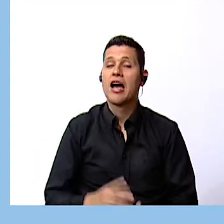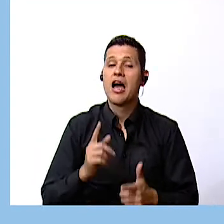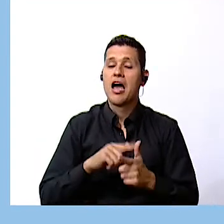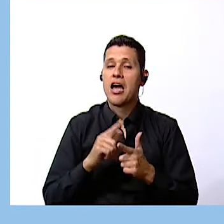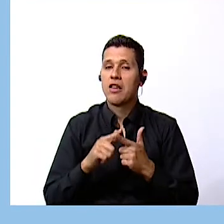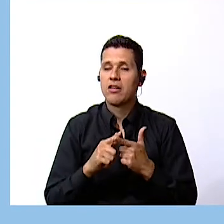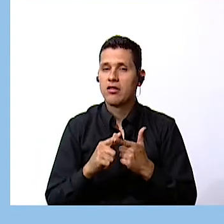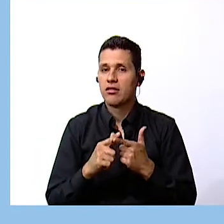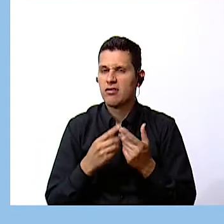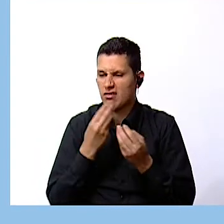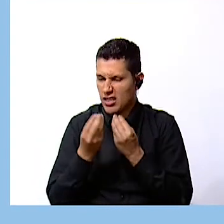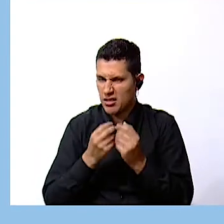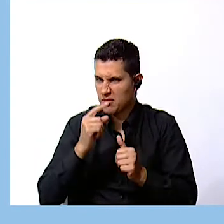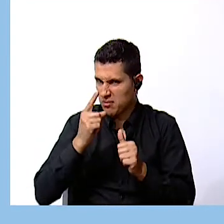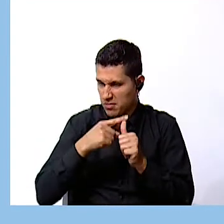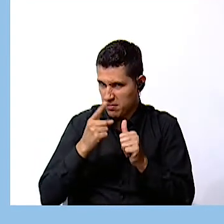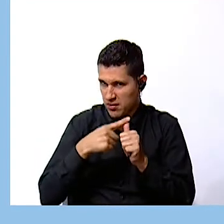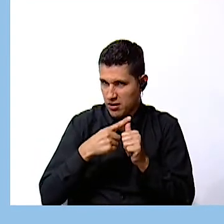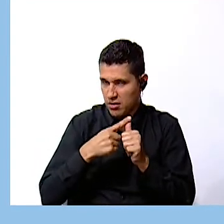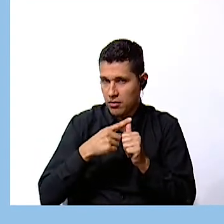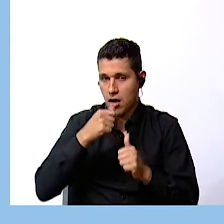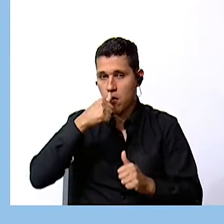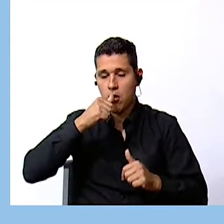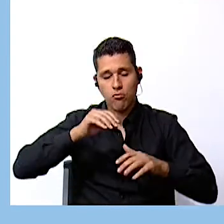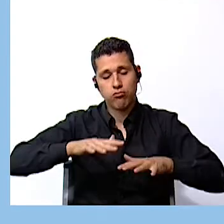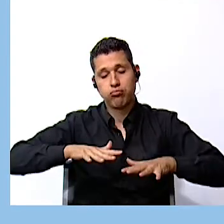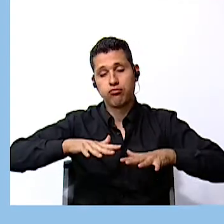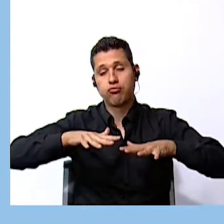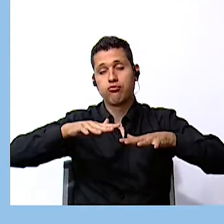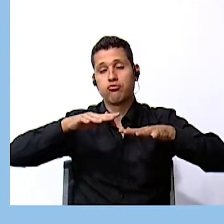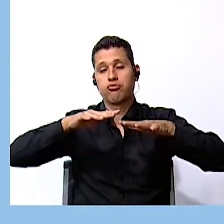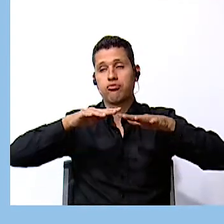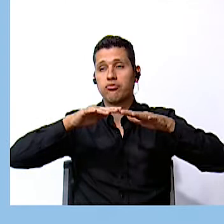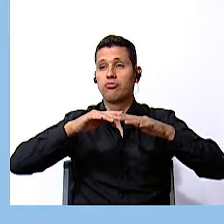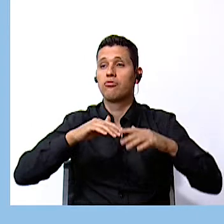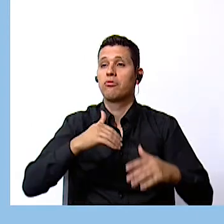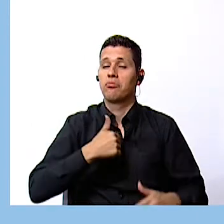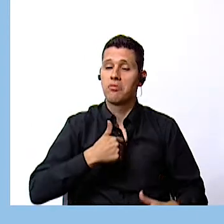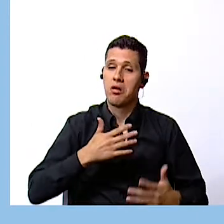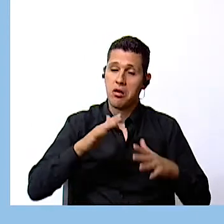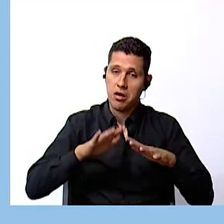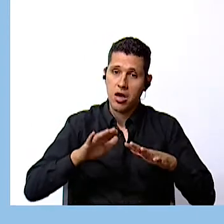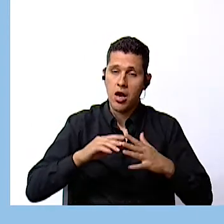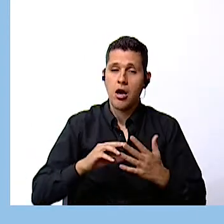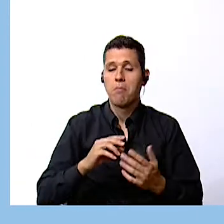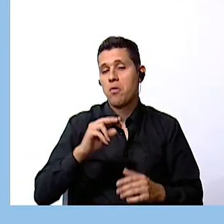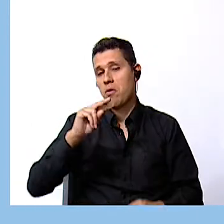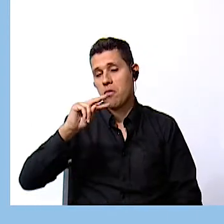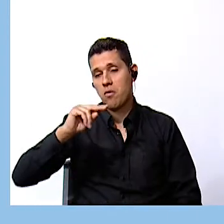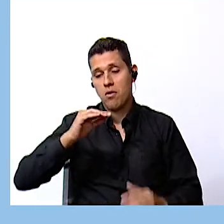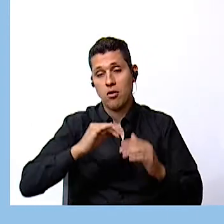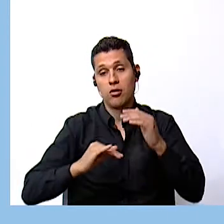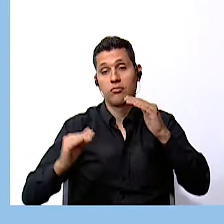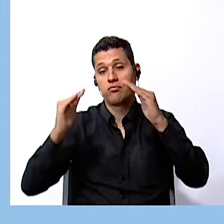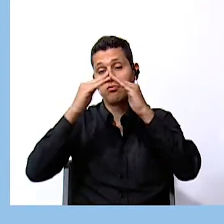do we do first in a flood? We come down, get to the second floor,